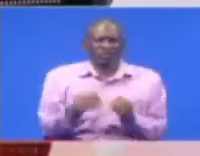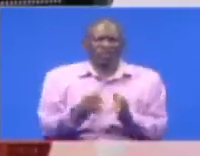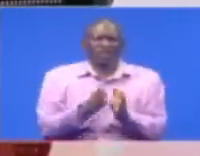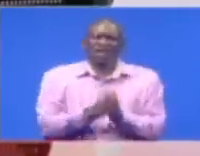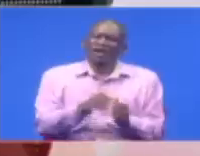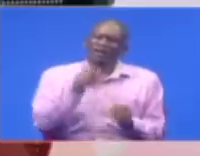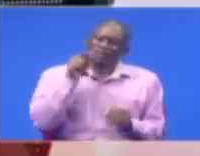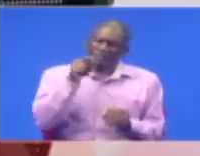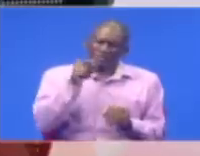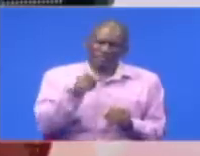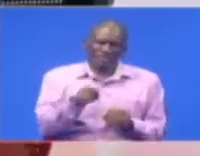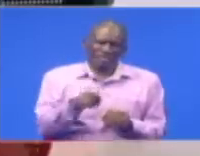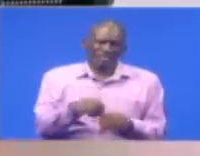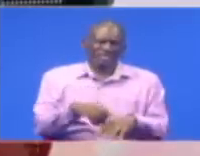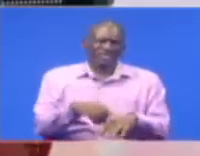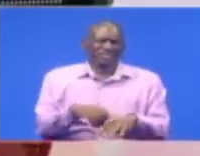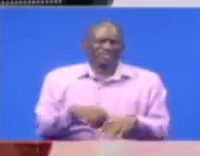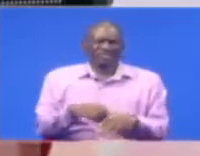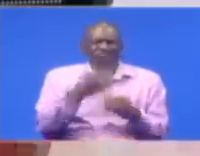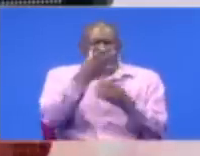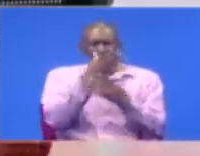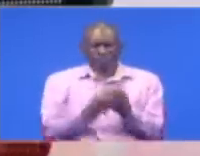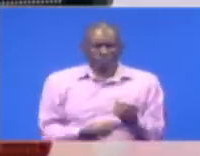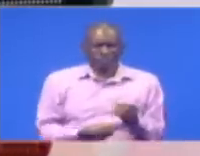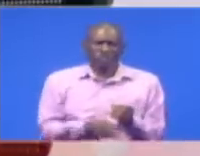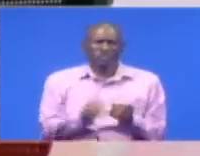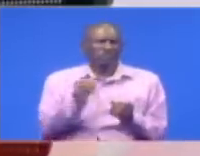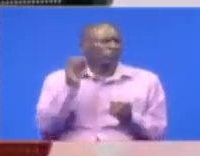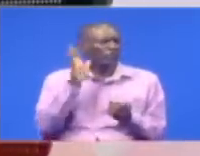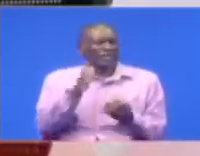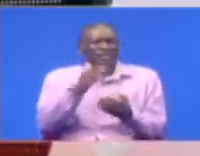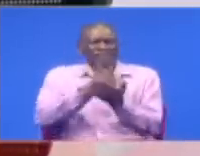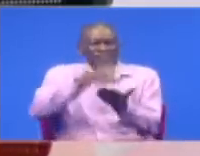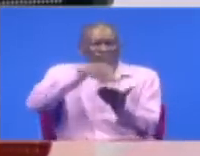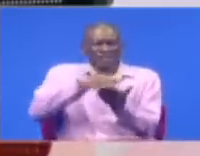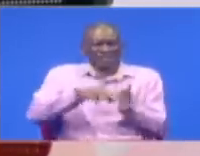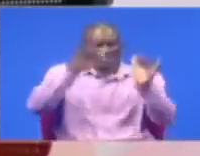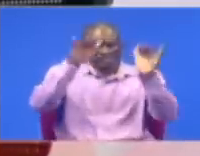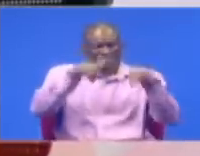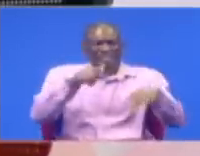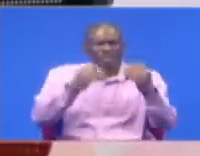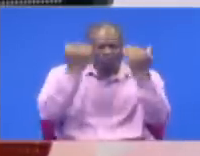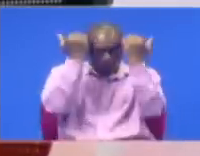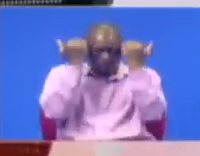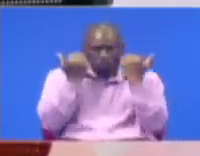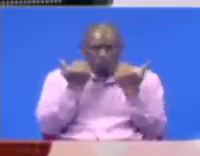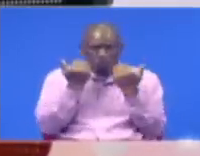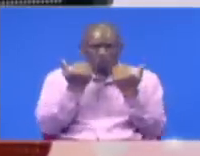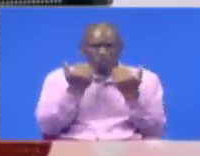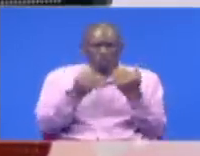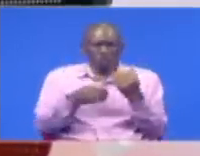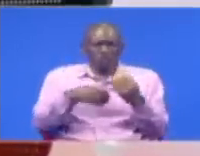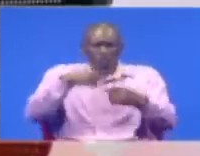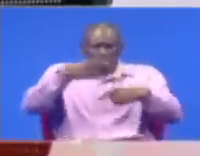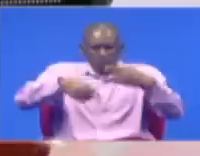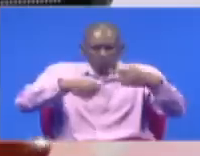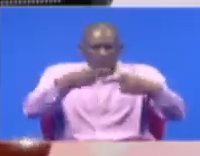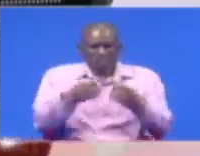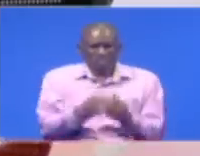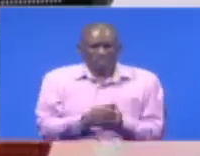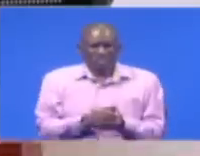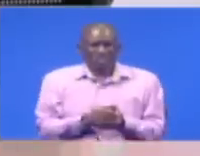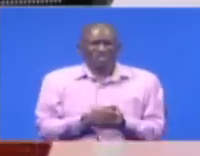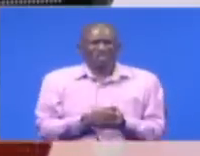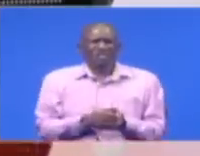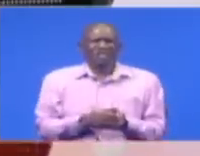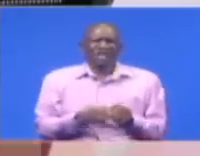is heartening to hear of cases staying in the court processing,